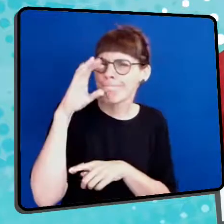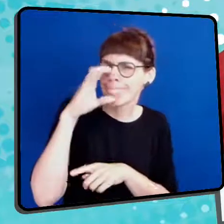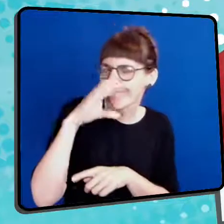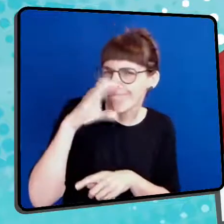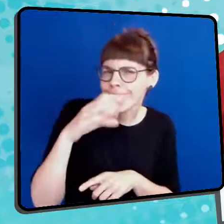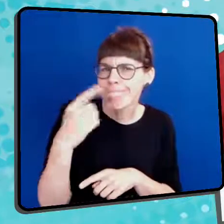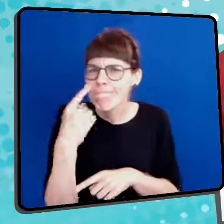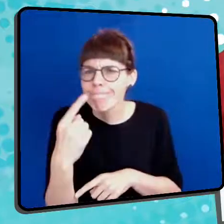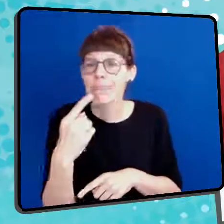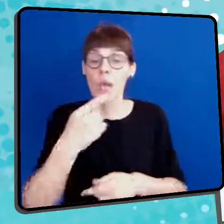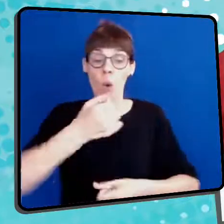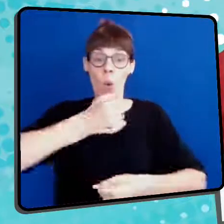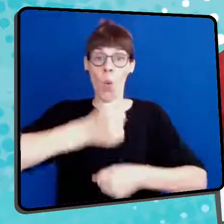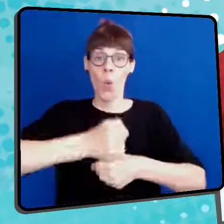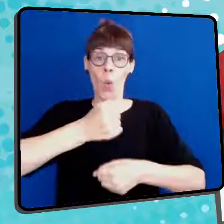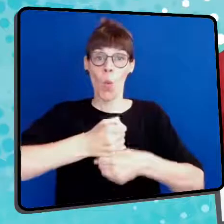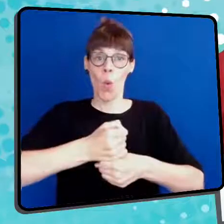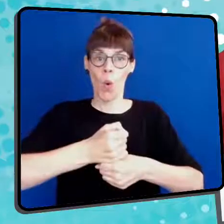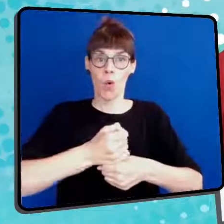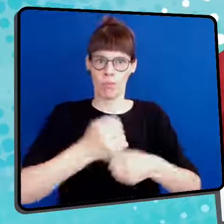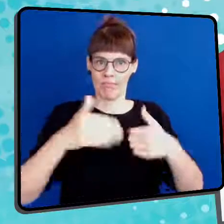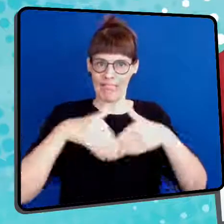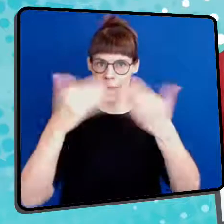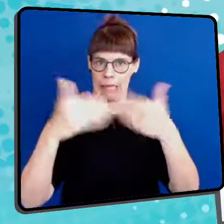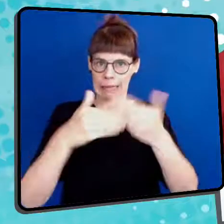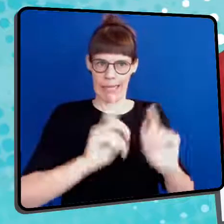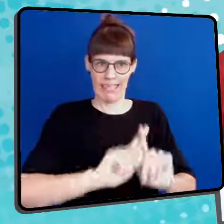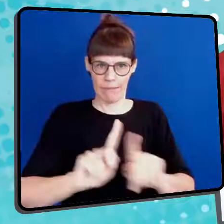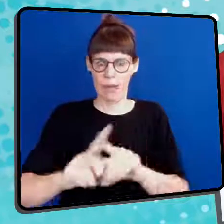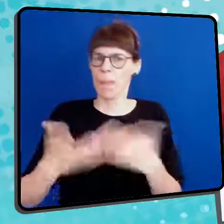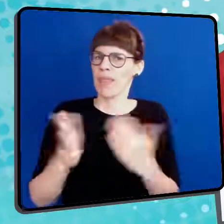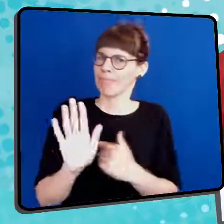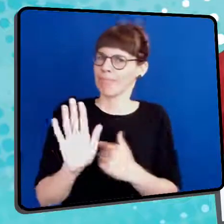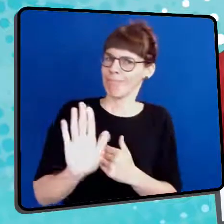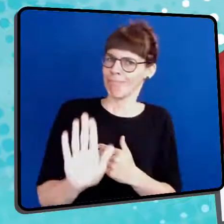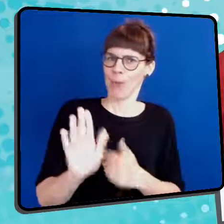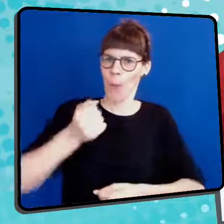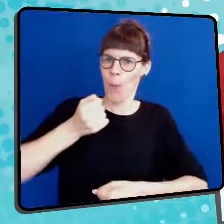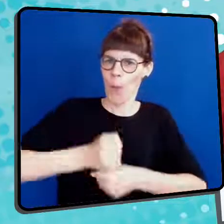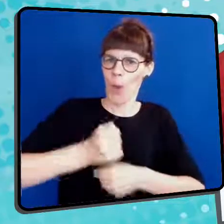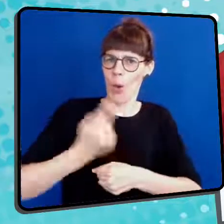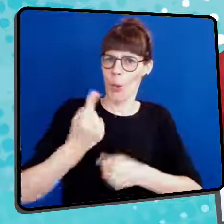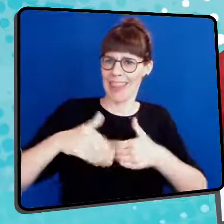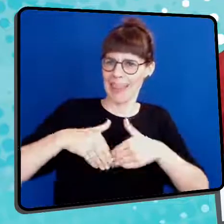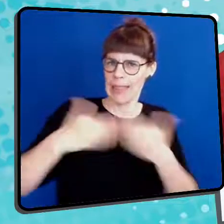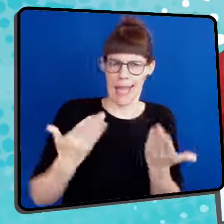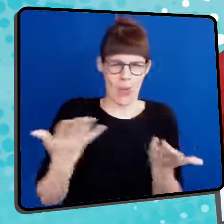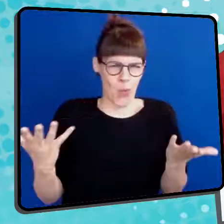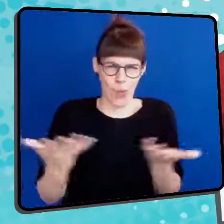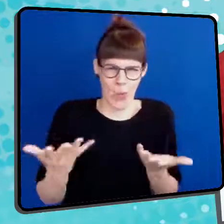look different daily, but what does kind of an average day in Eve's career look like?